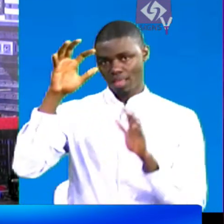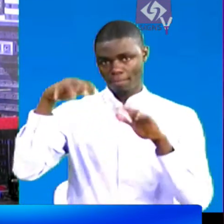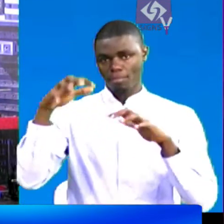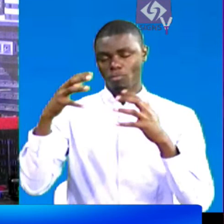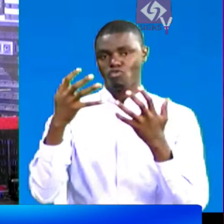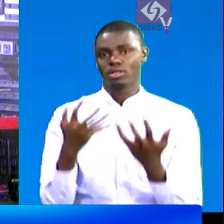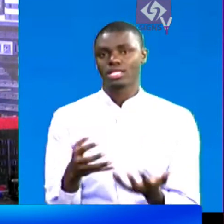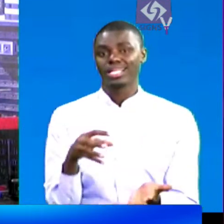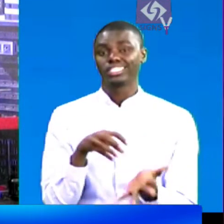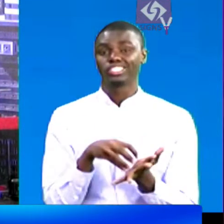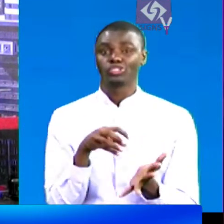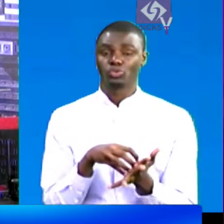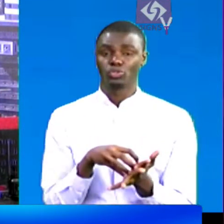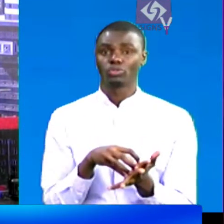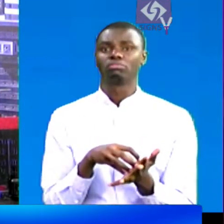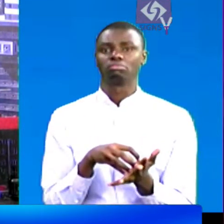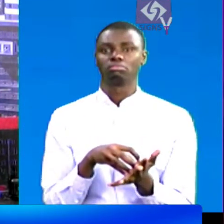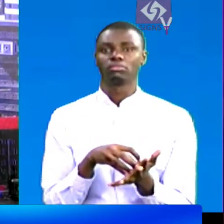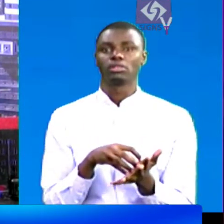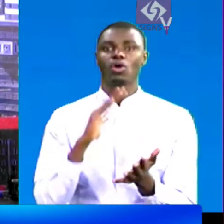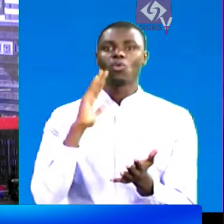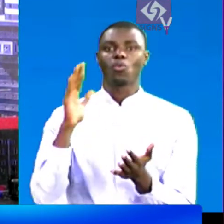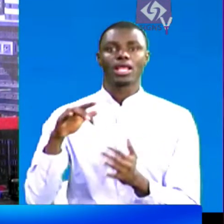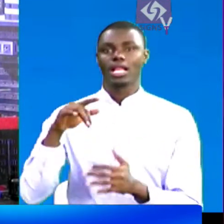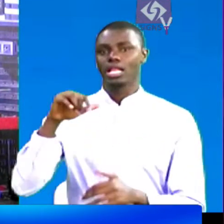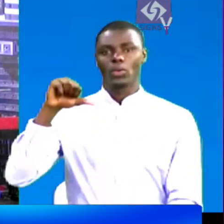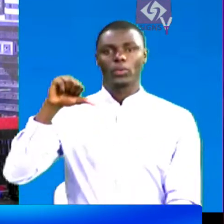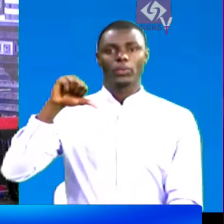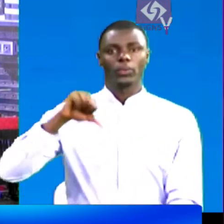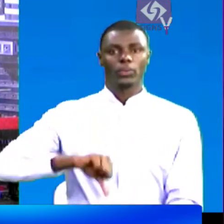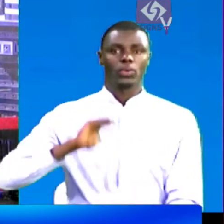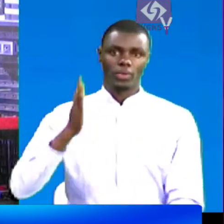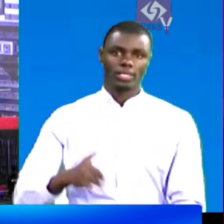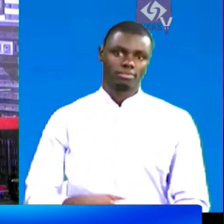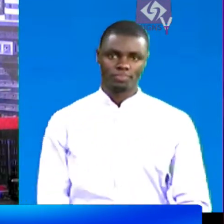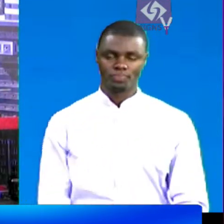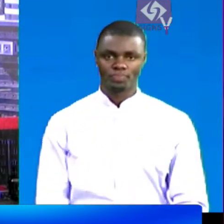rains, the situation is likely to worsen.